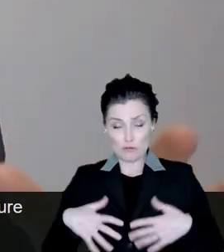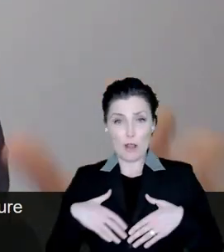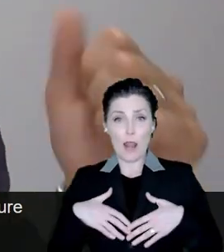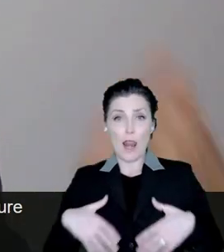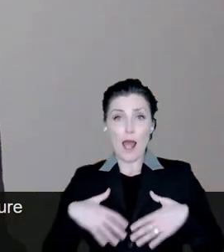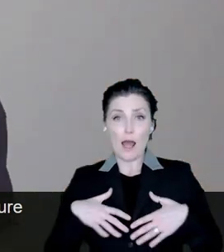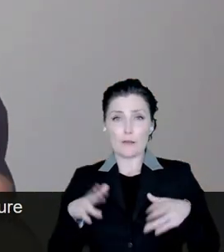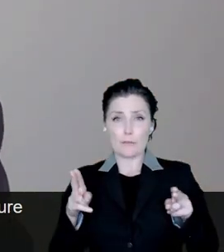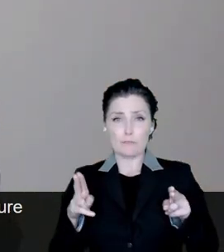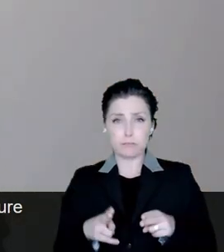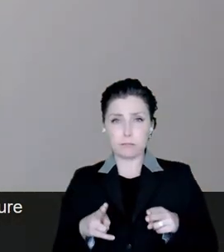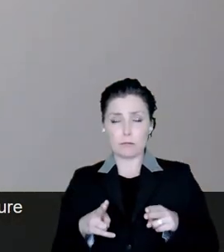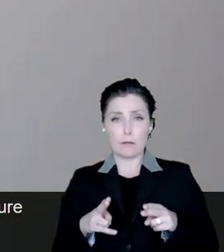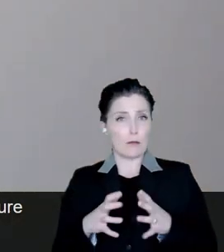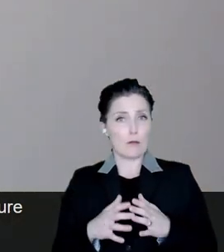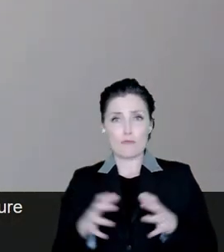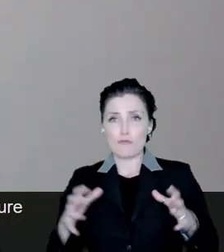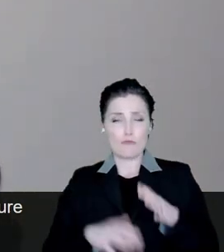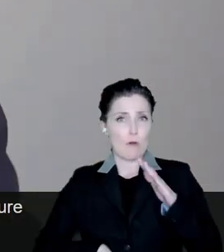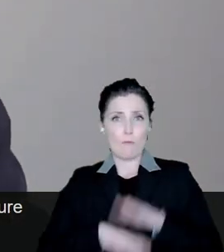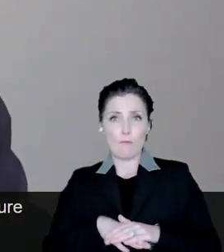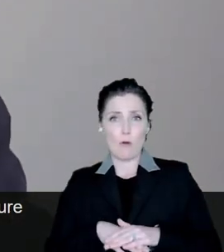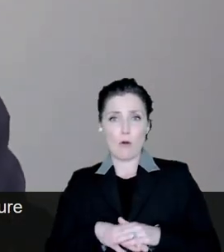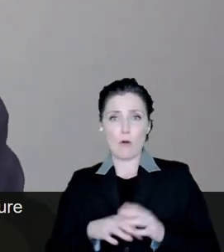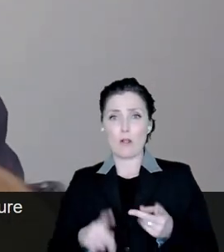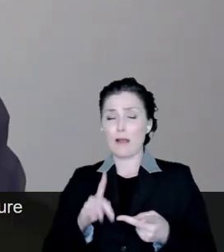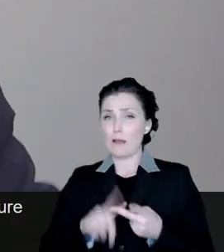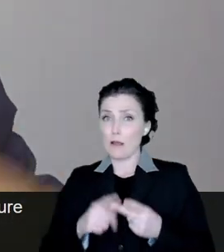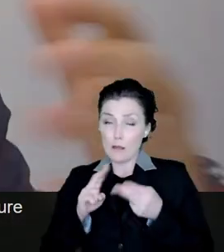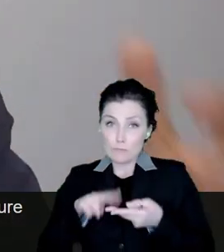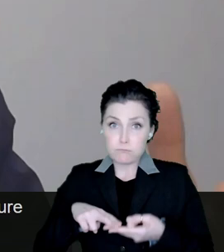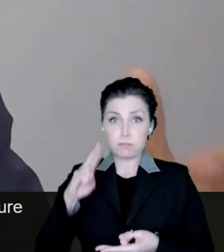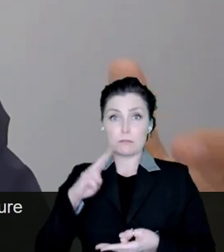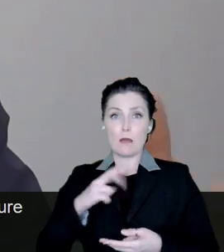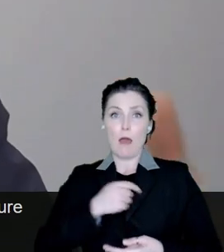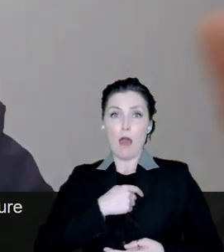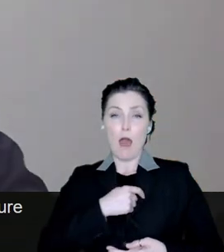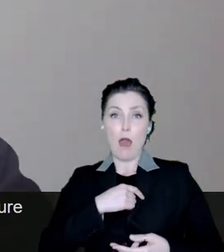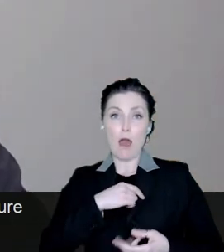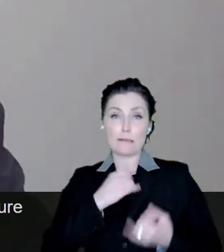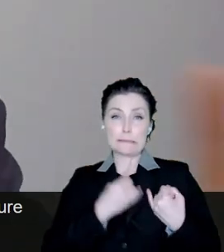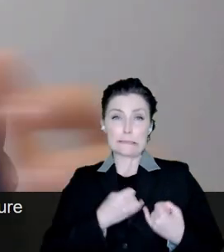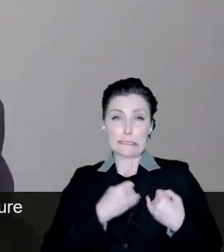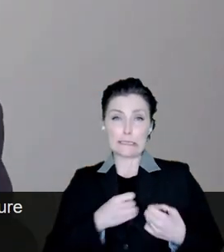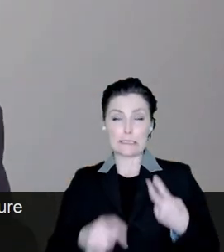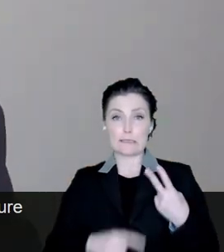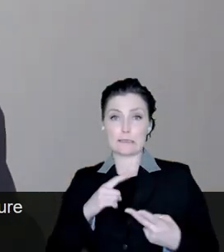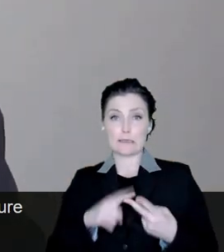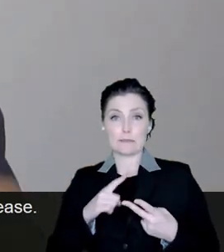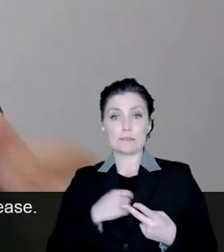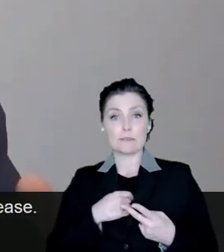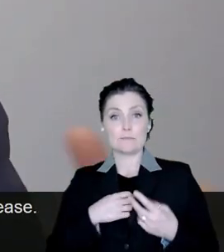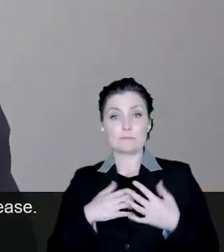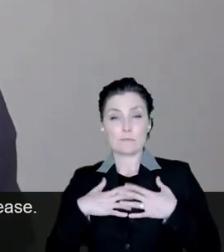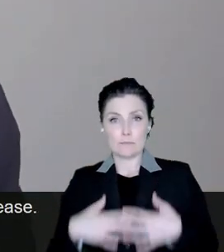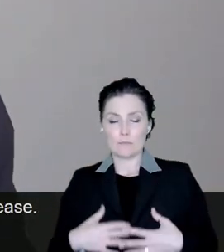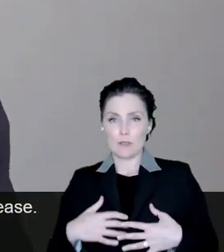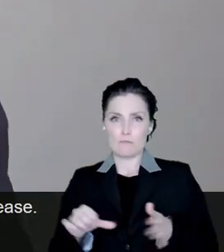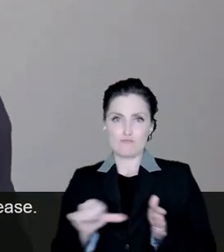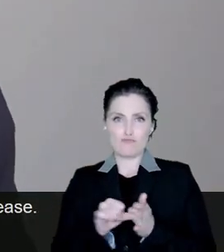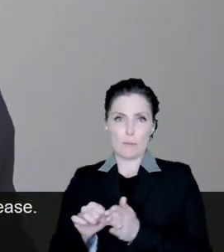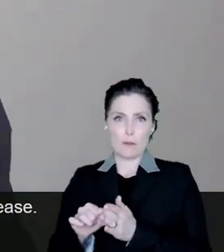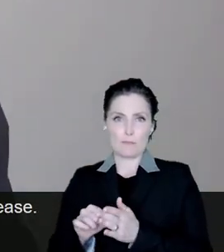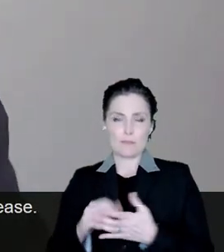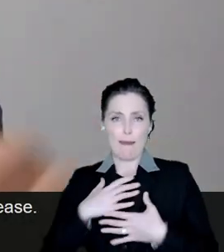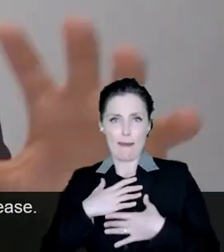of health issues from asthma, dementia, cancer, heart disease. So TfL are looking into what we can do with the bylaws and the laws we have to end idling. In